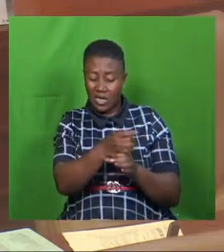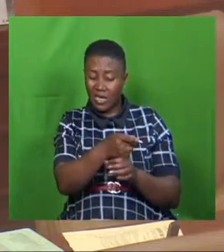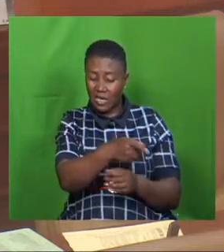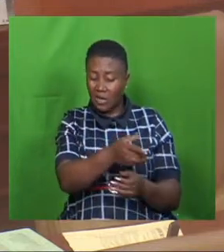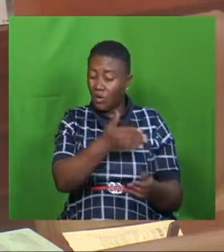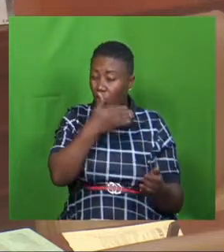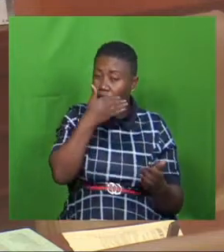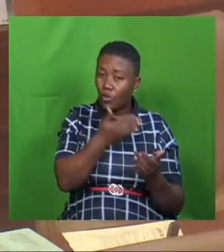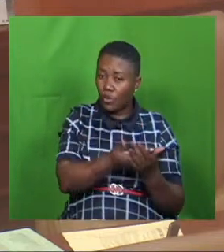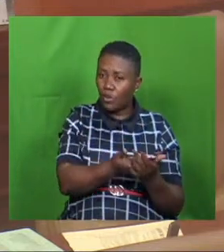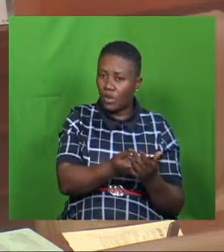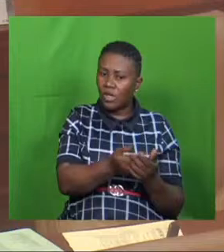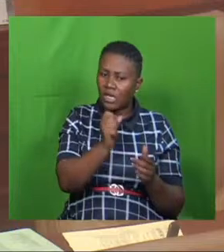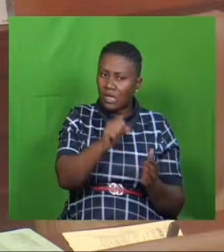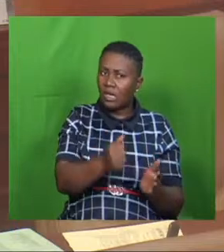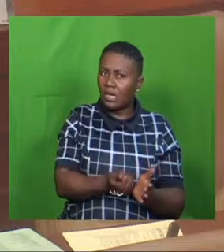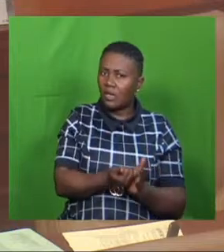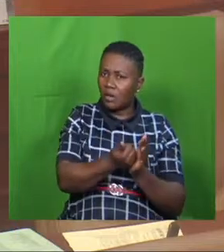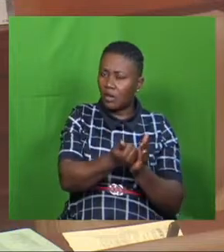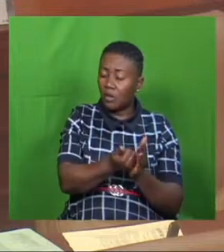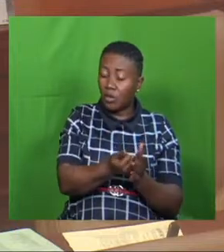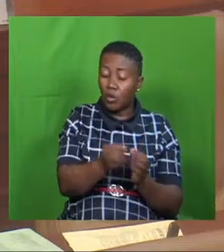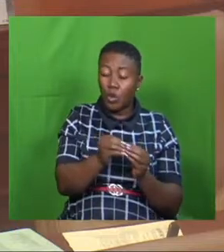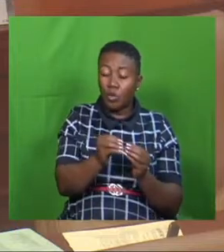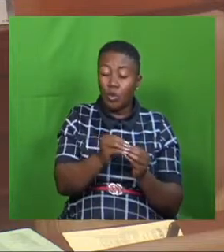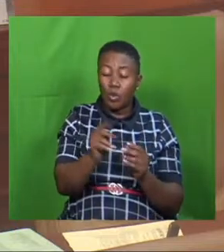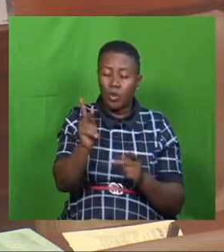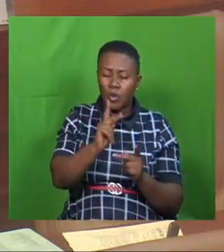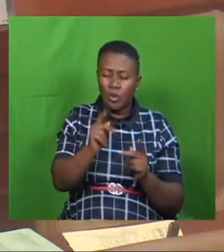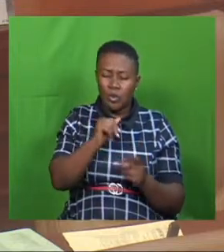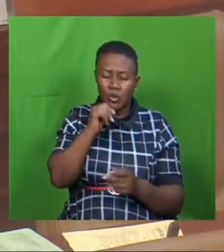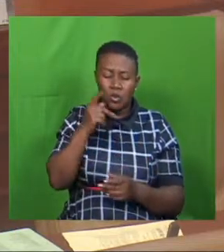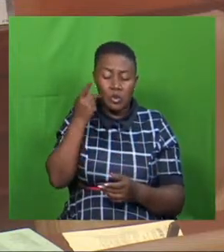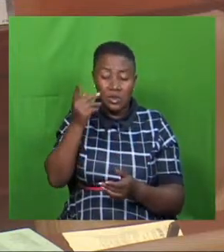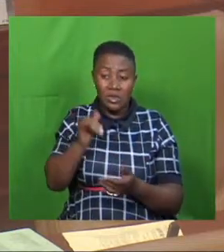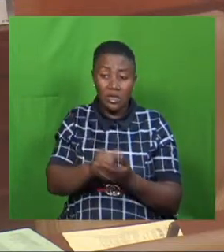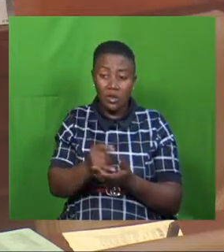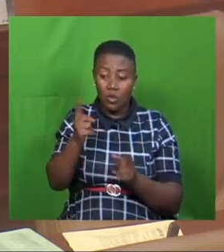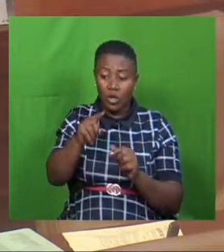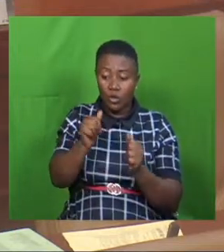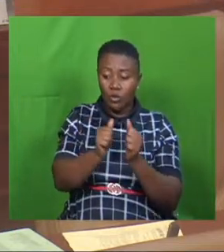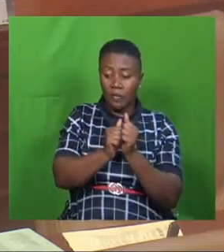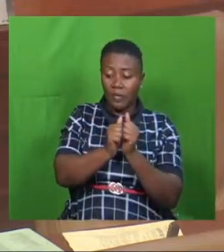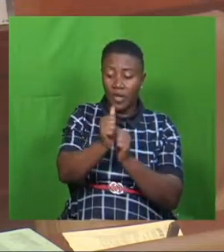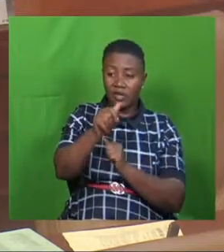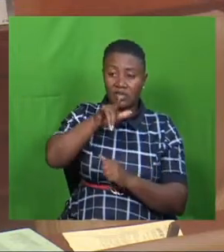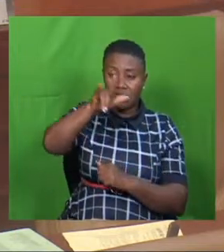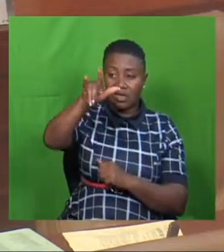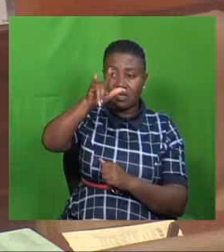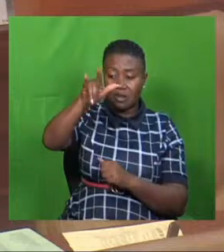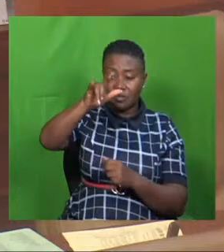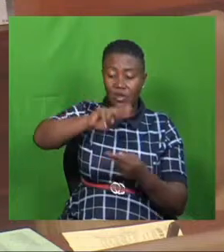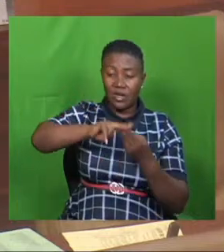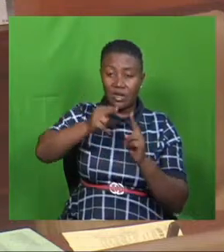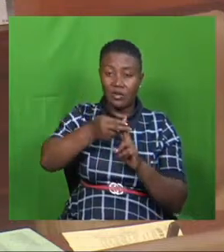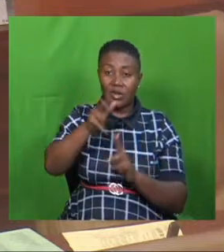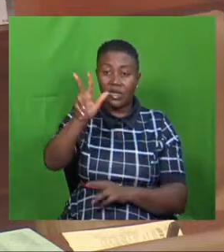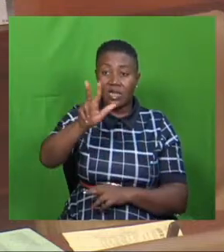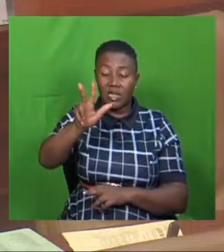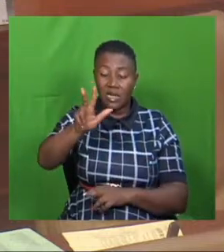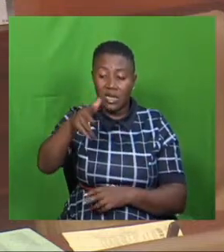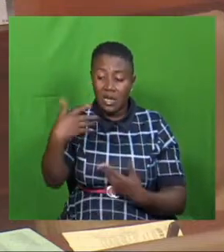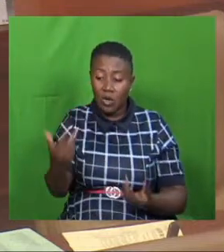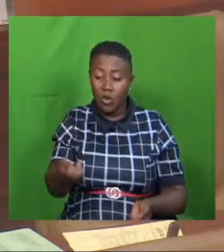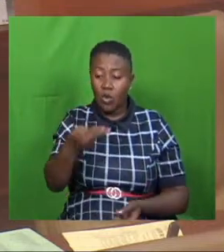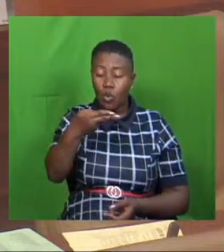way. A lot of people don't realize that when you go through Terminal 3 and Ho Airport and other things today,